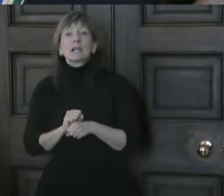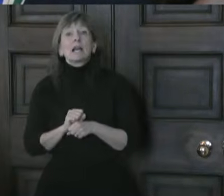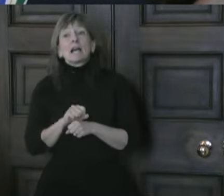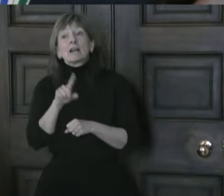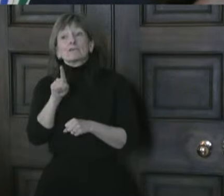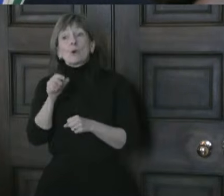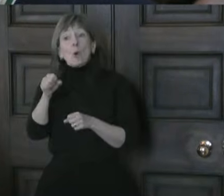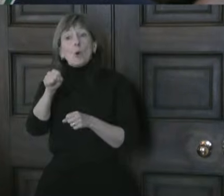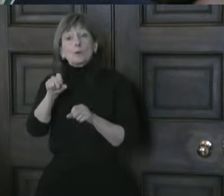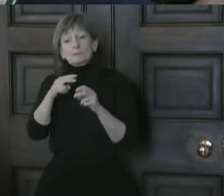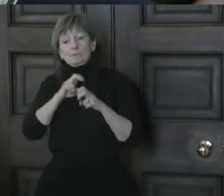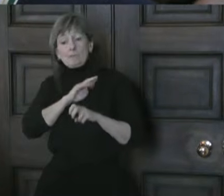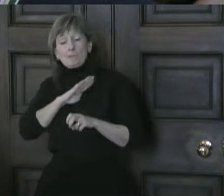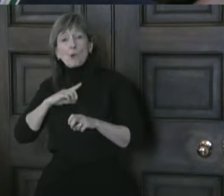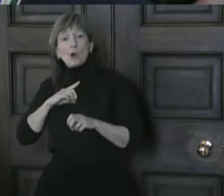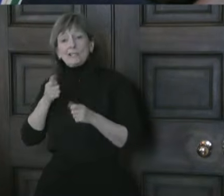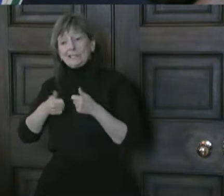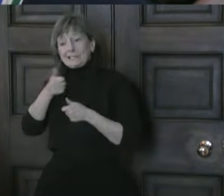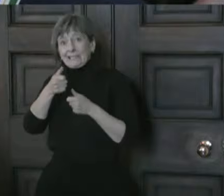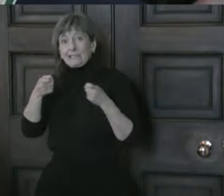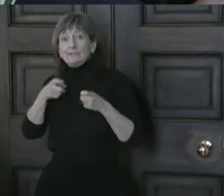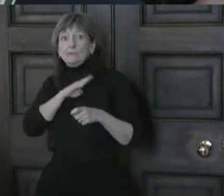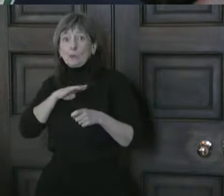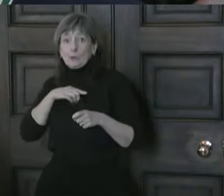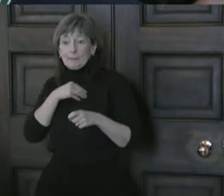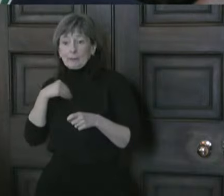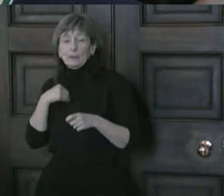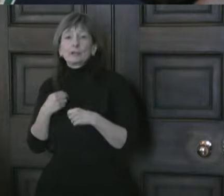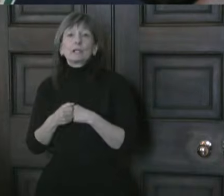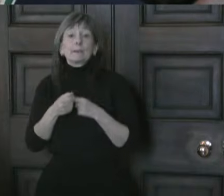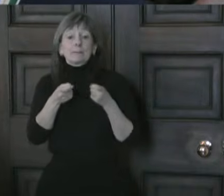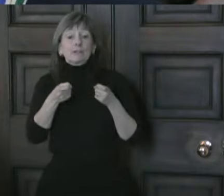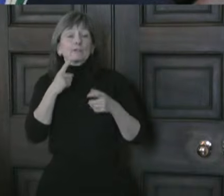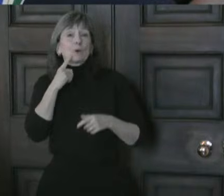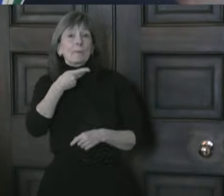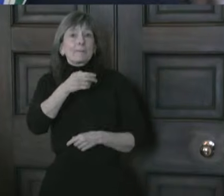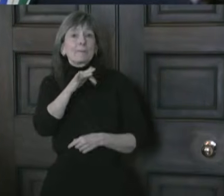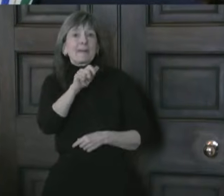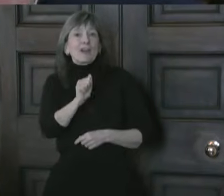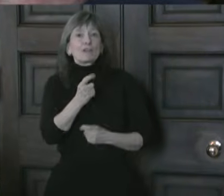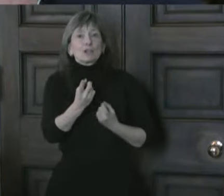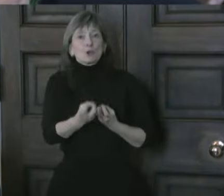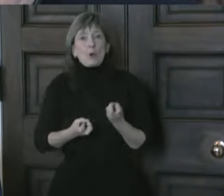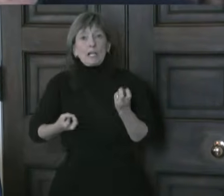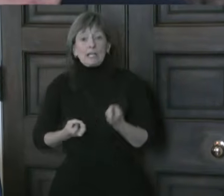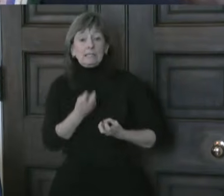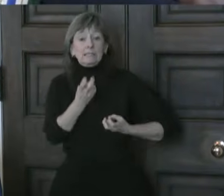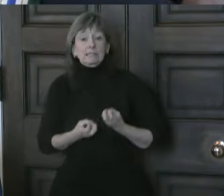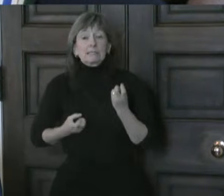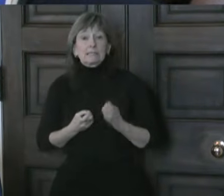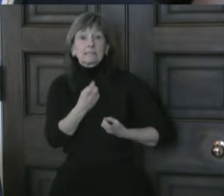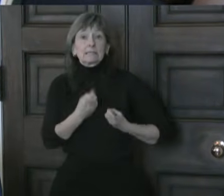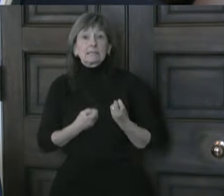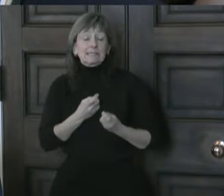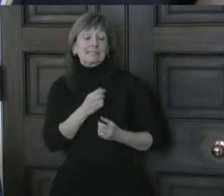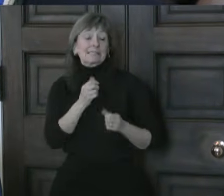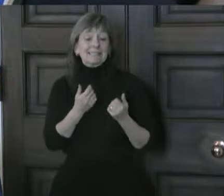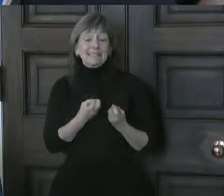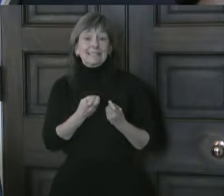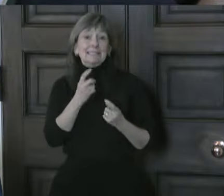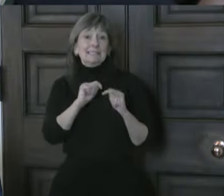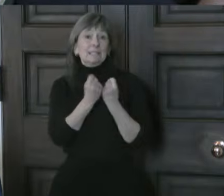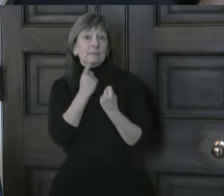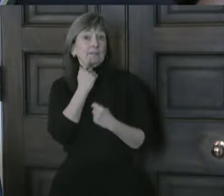and executive. As manager of the Canadian Para-Nordic Ski Team for 15 years, she